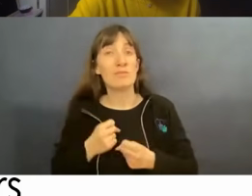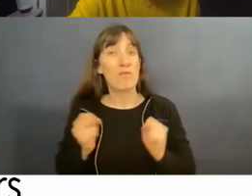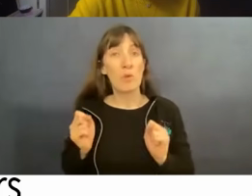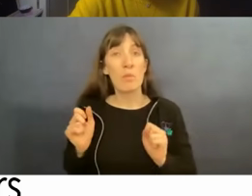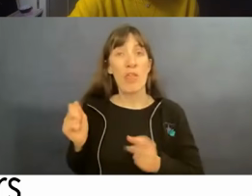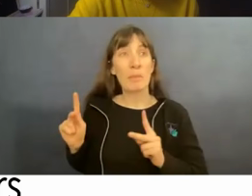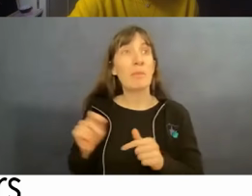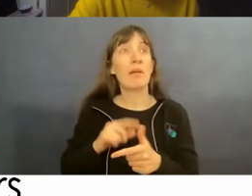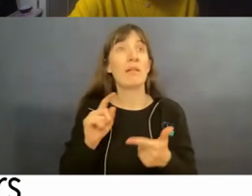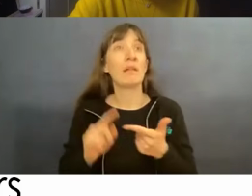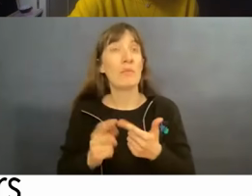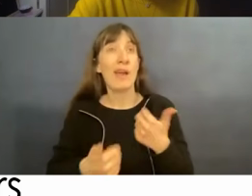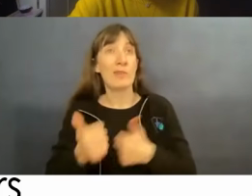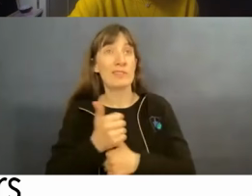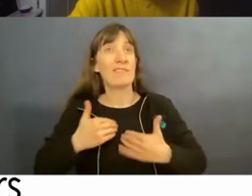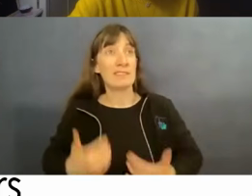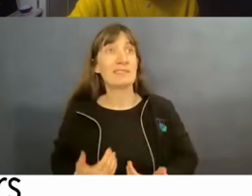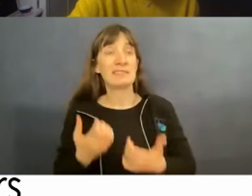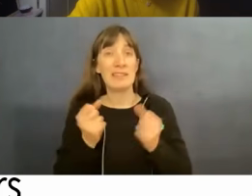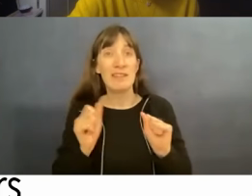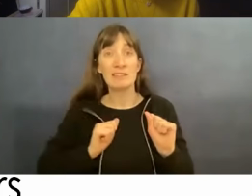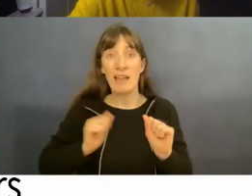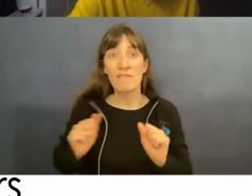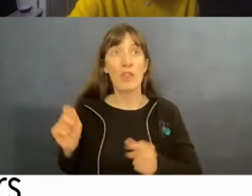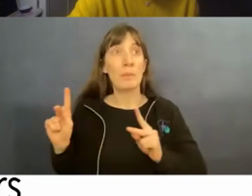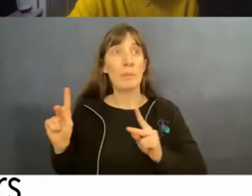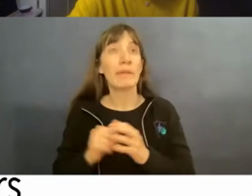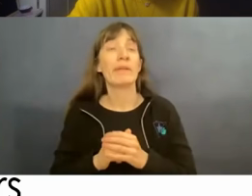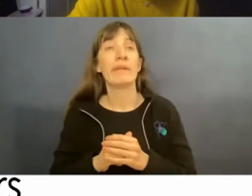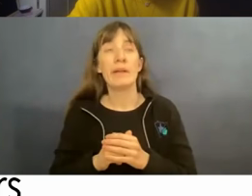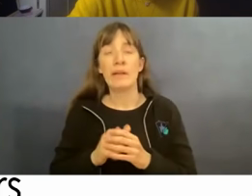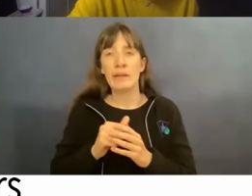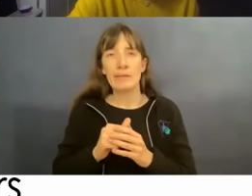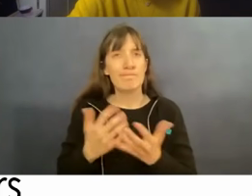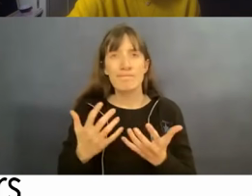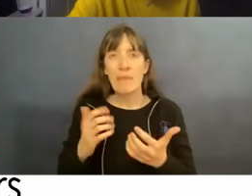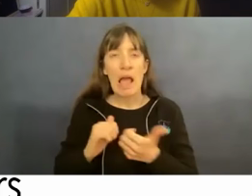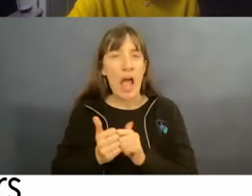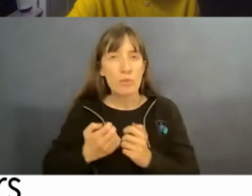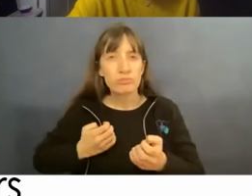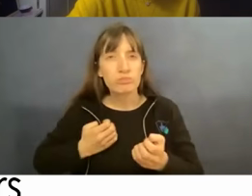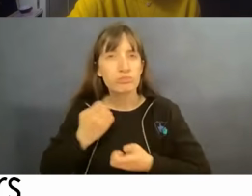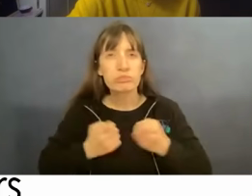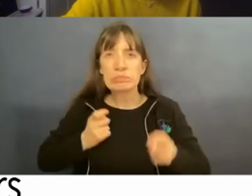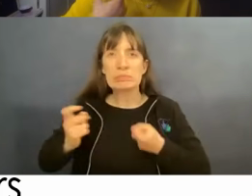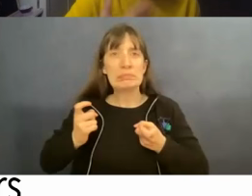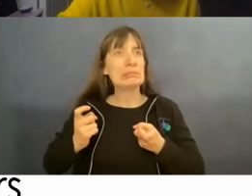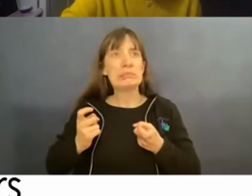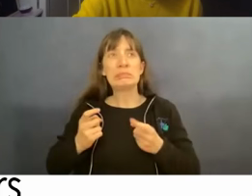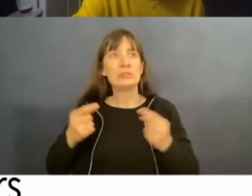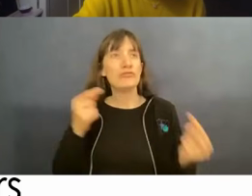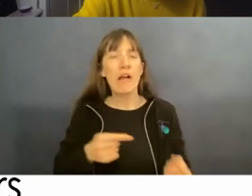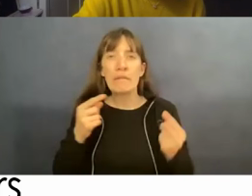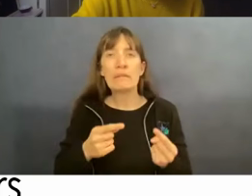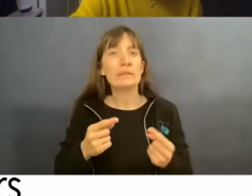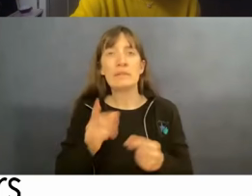learning ways to regulate emotions safely, especially if they don't observe, their caregivers consistently regulating